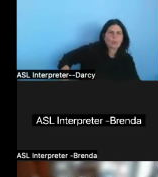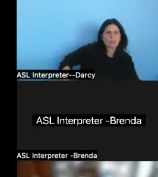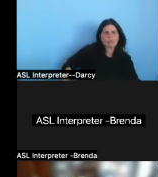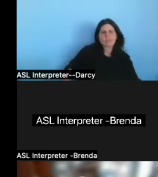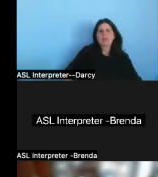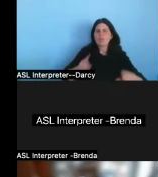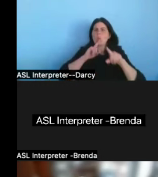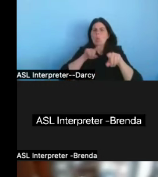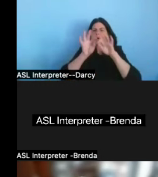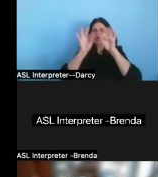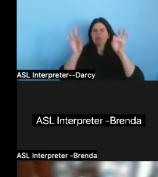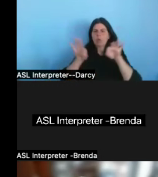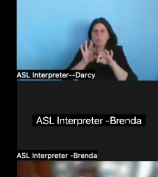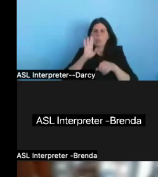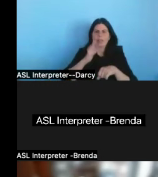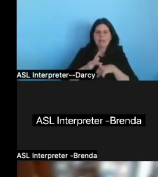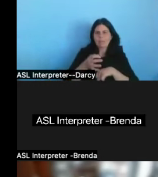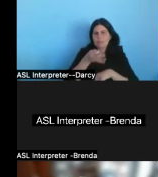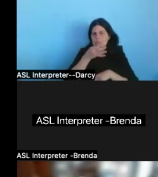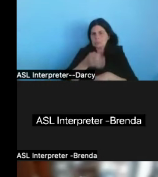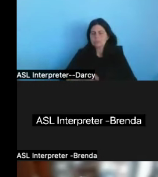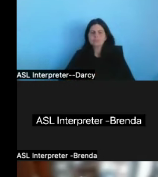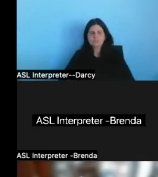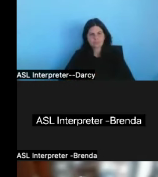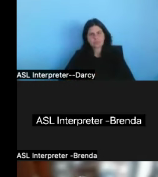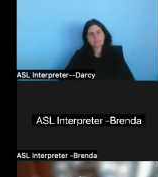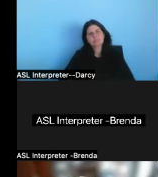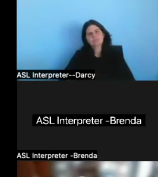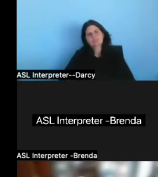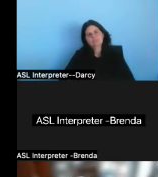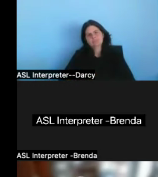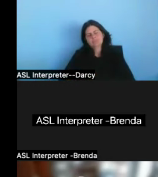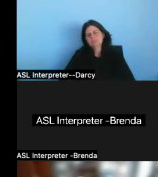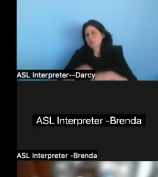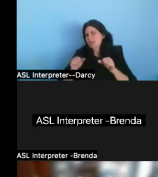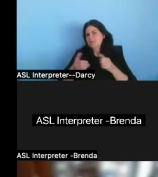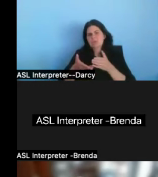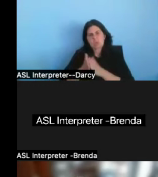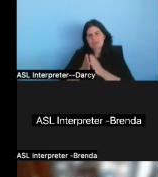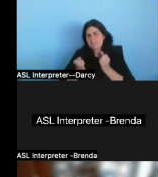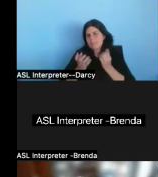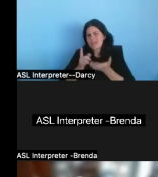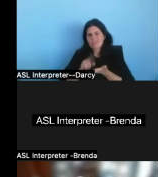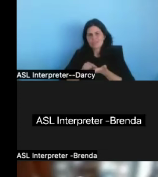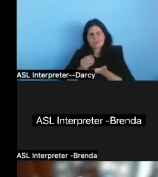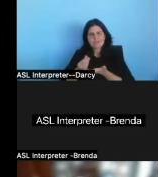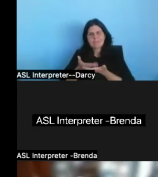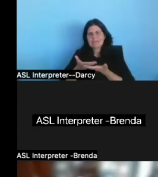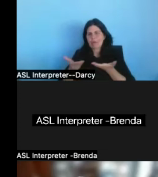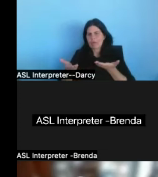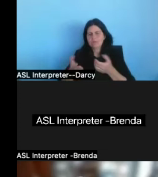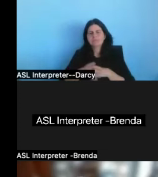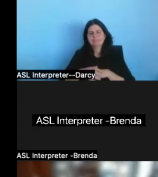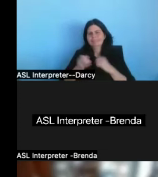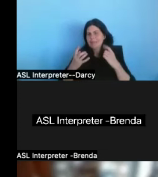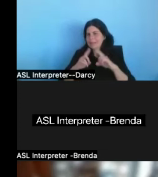be available soon, and you'll be able to request for many of those printed materials in multiple languages